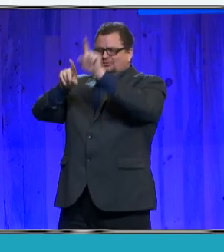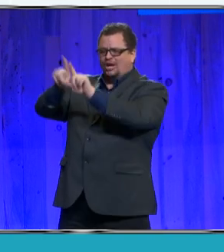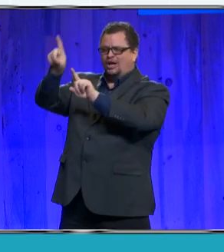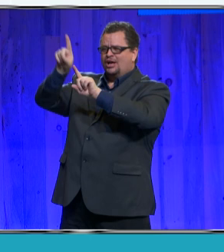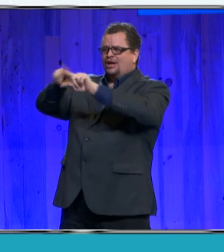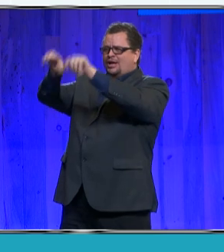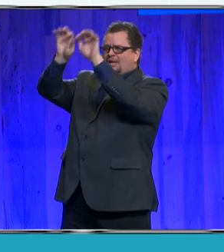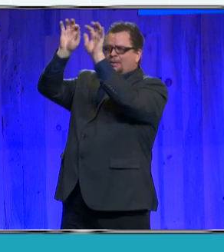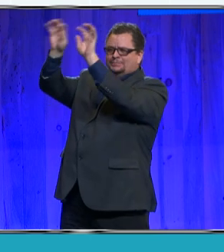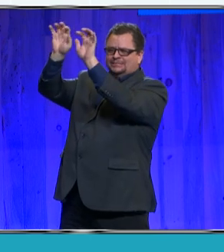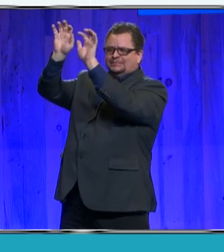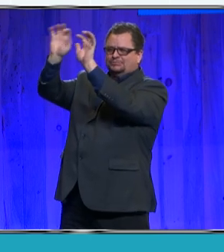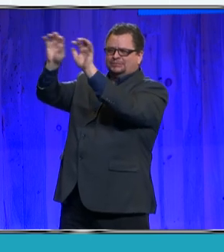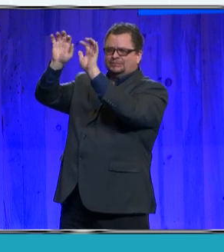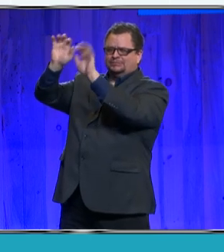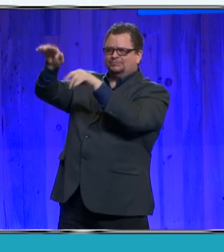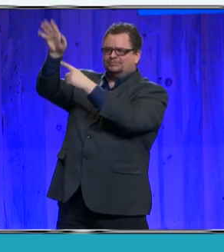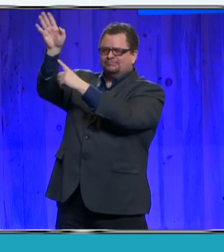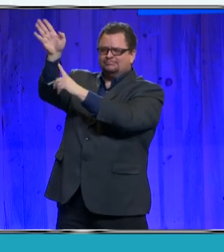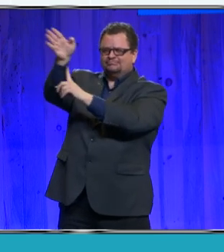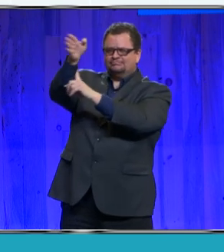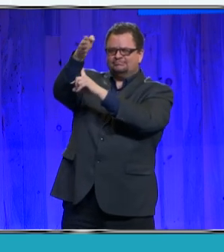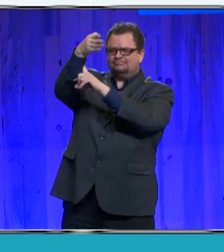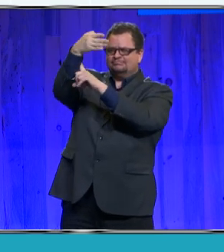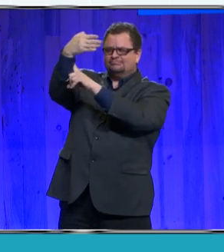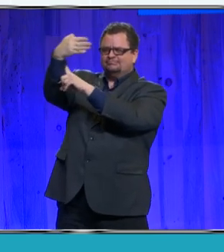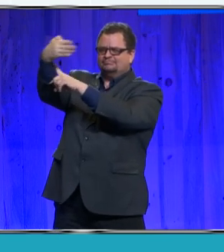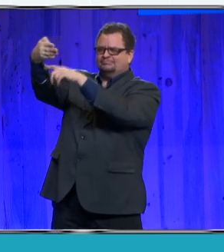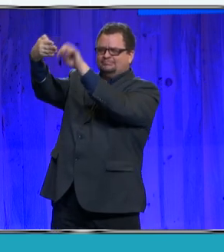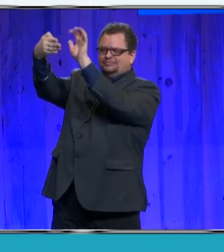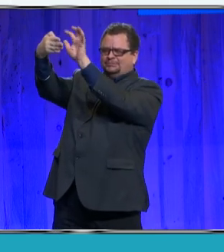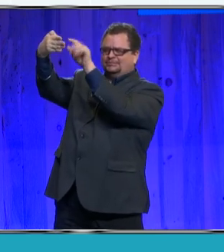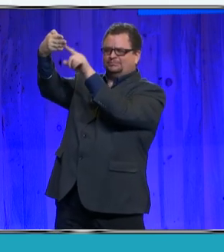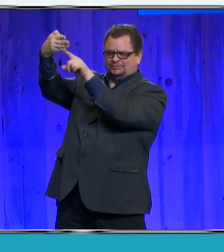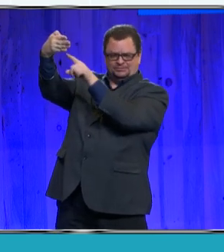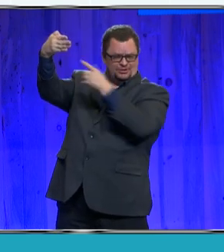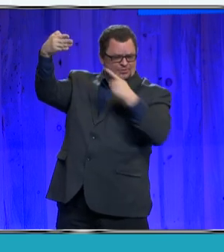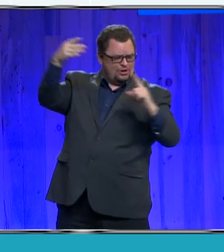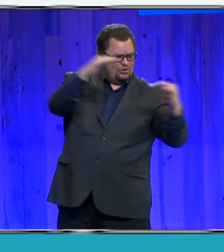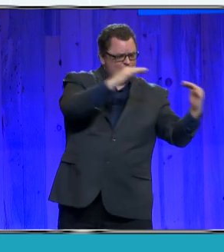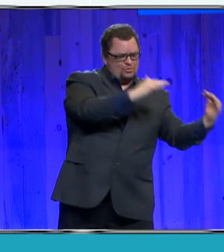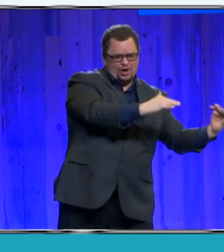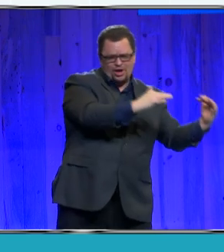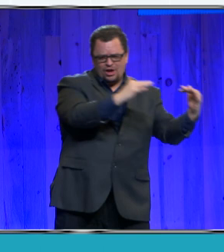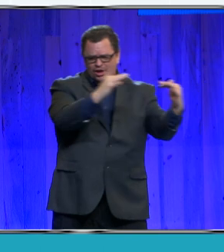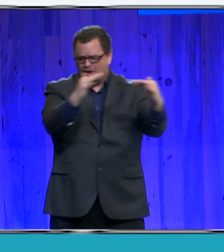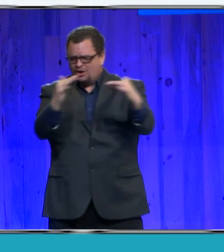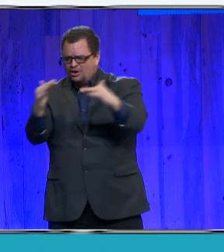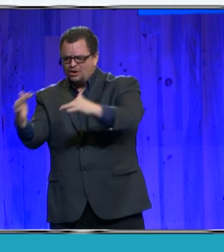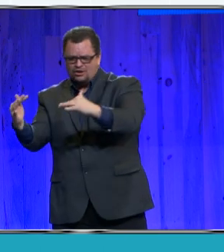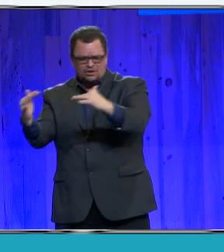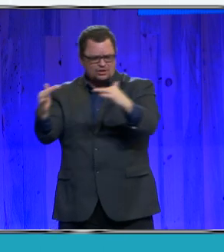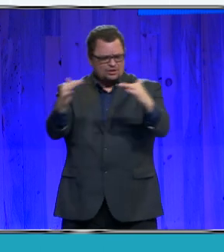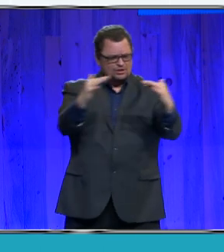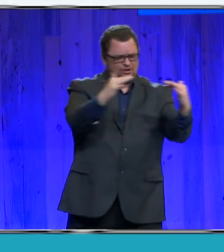through the perilous fight,